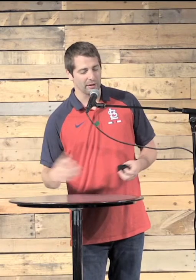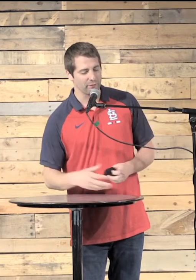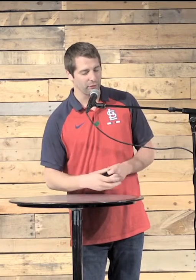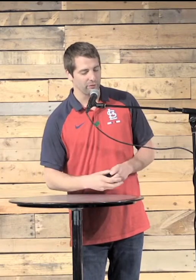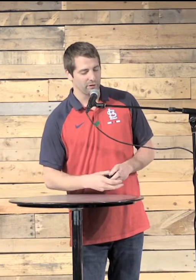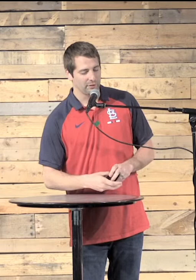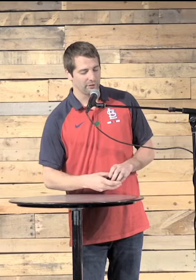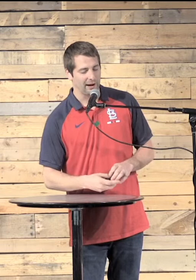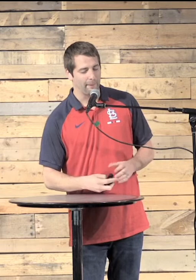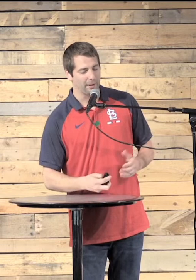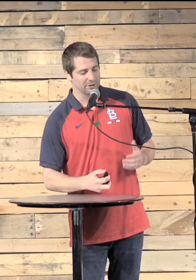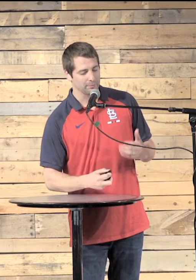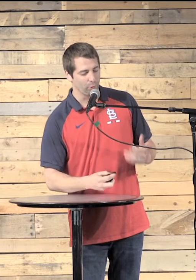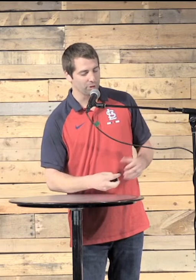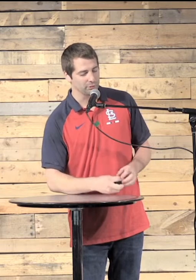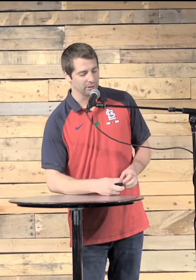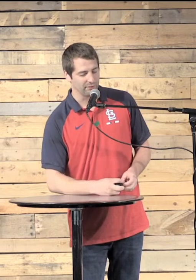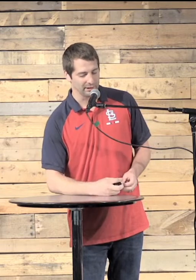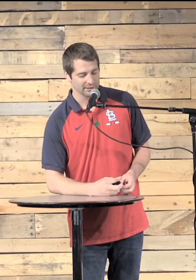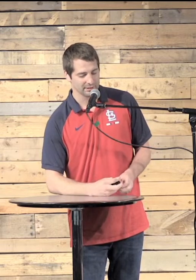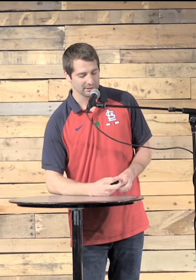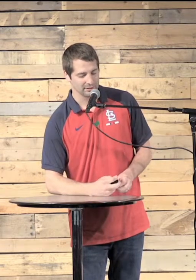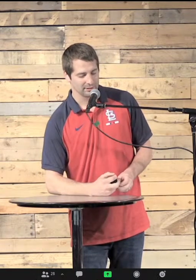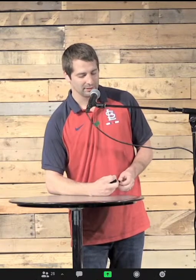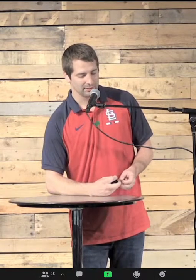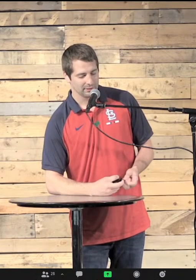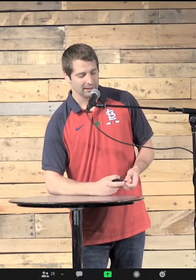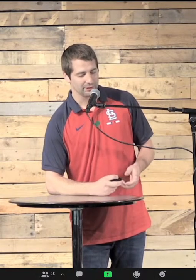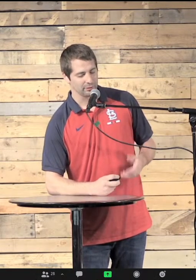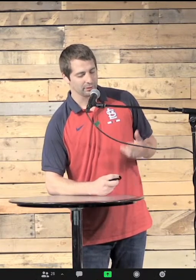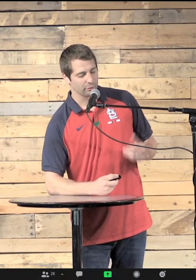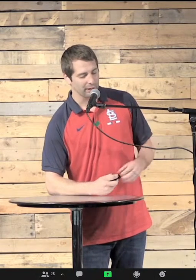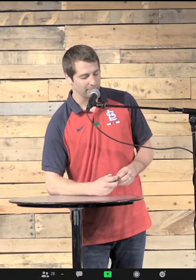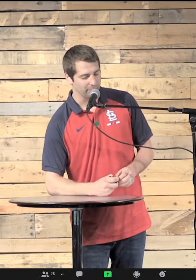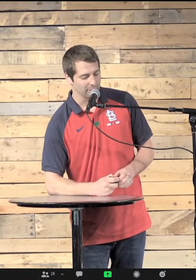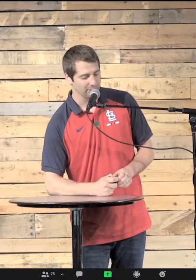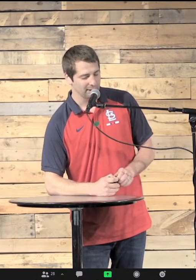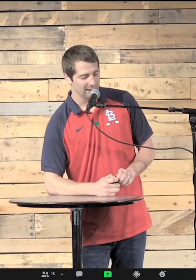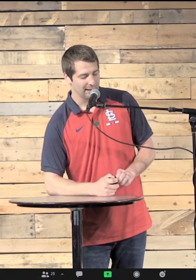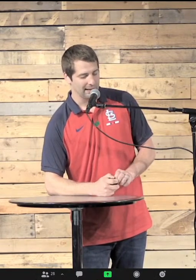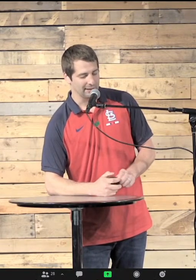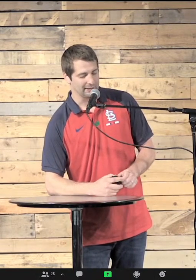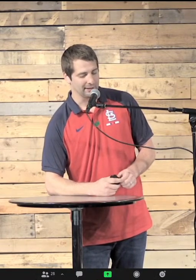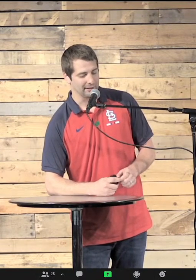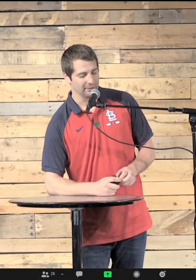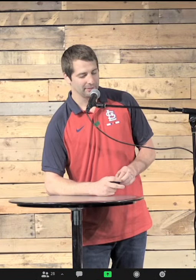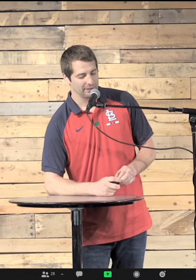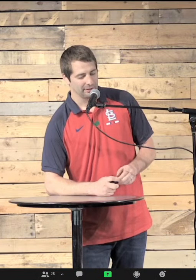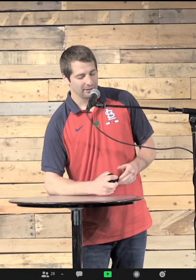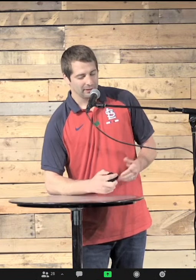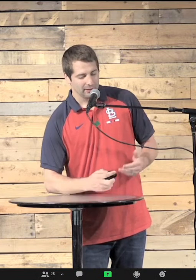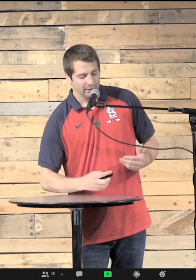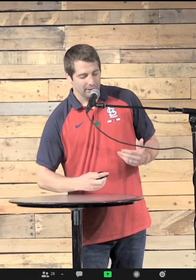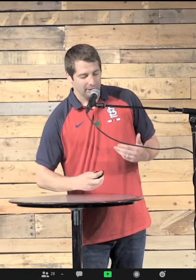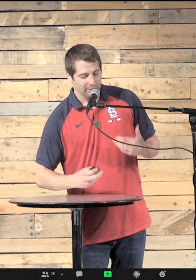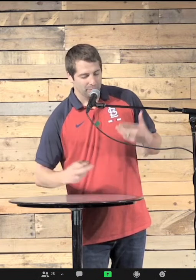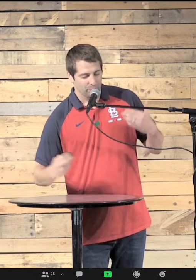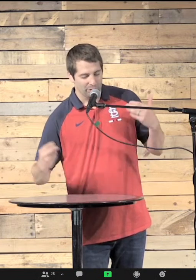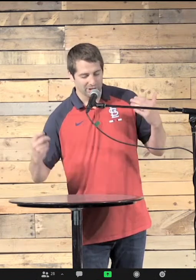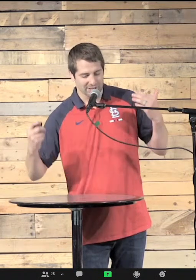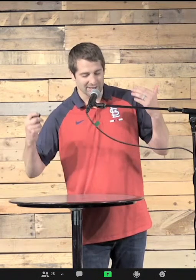so grateful for how much more you love us. God, you are incredible, and